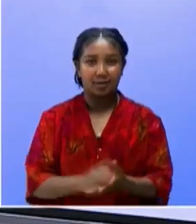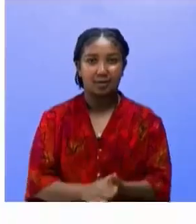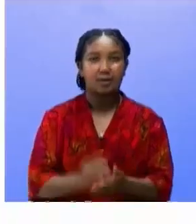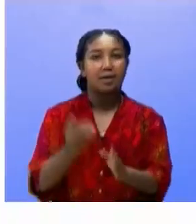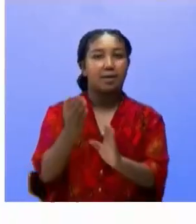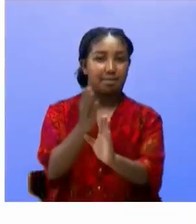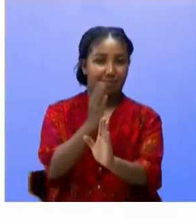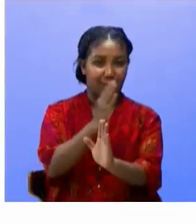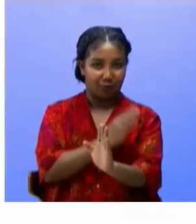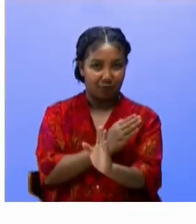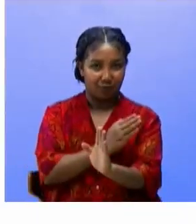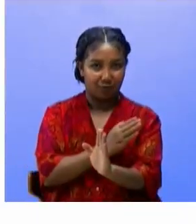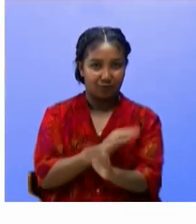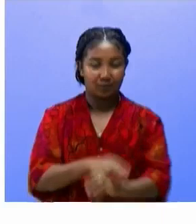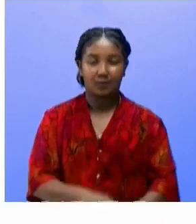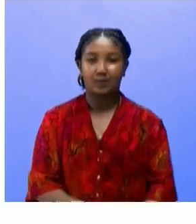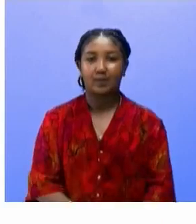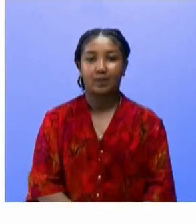before